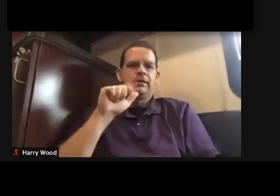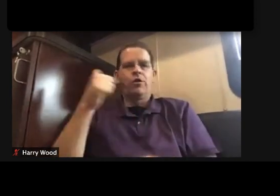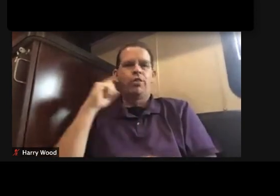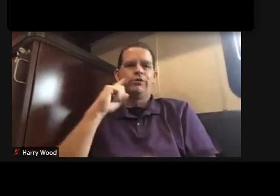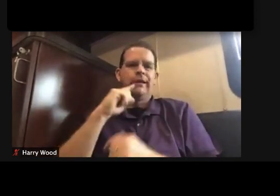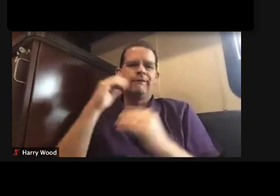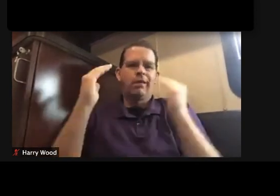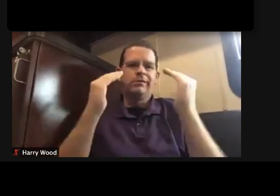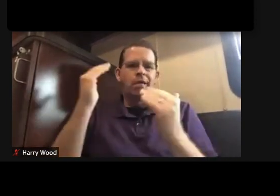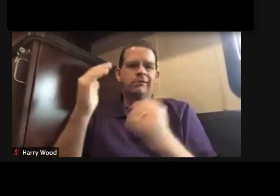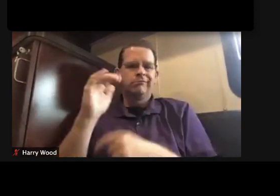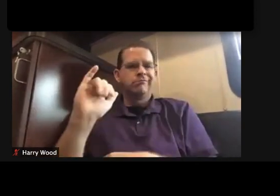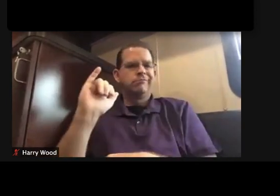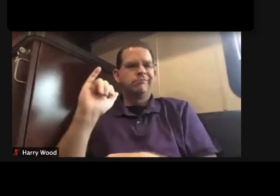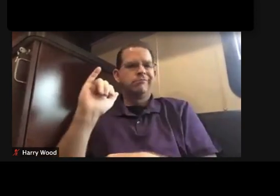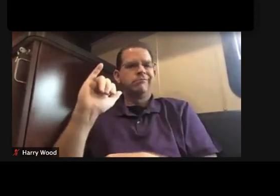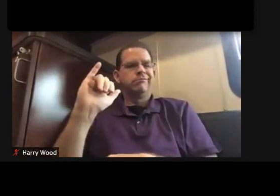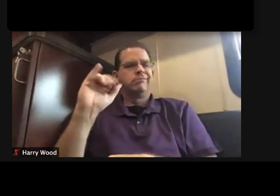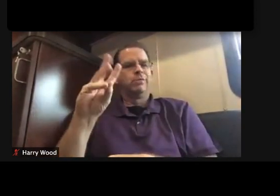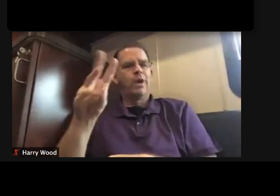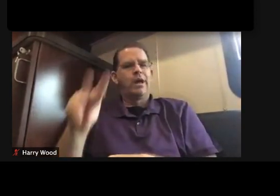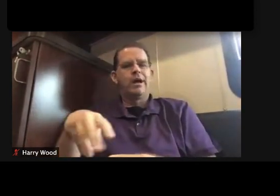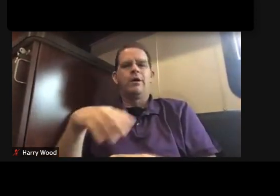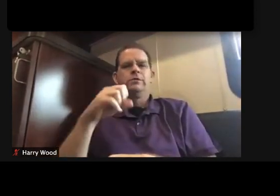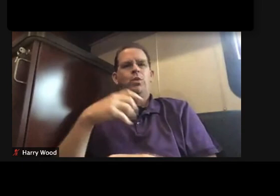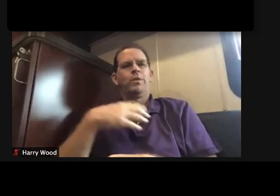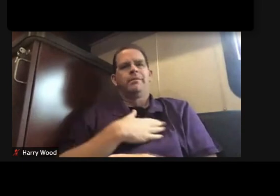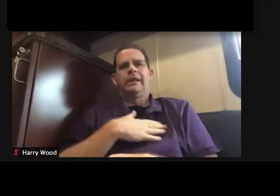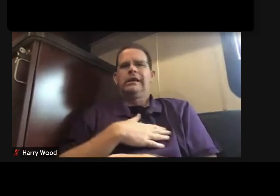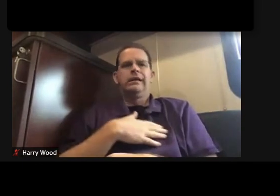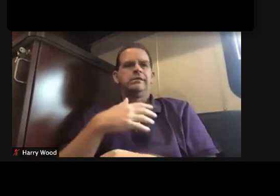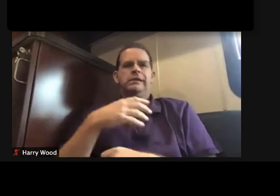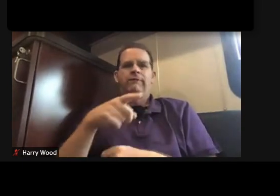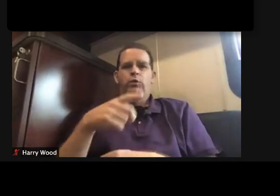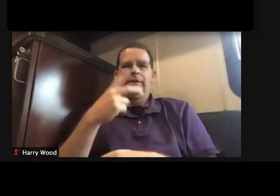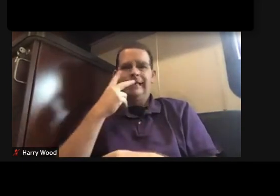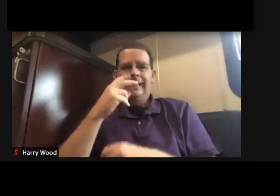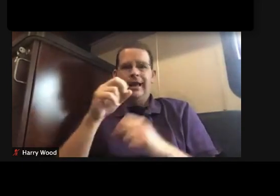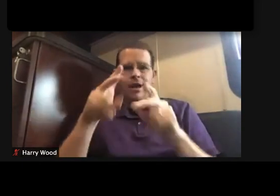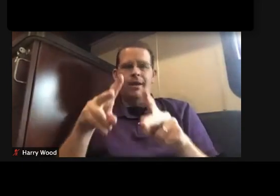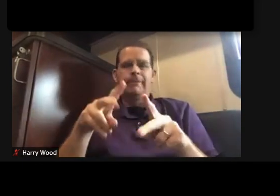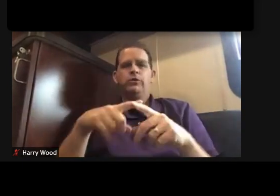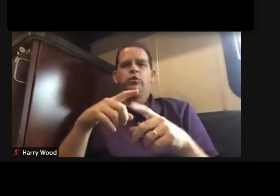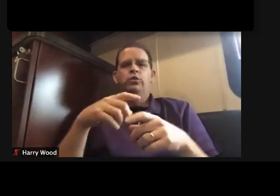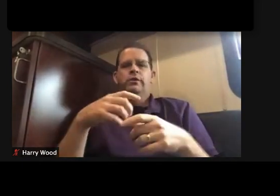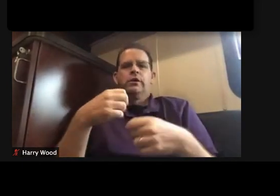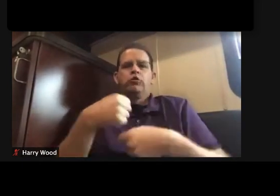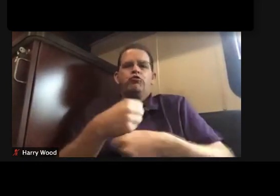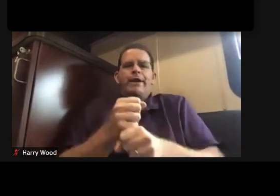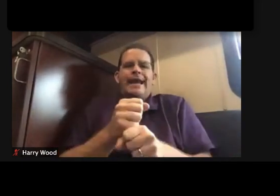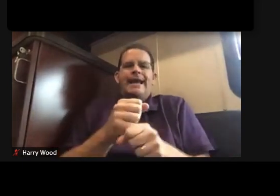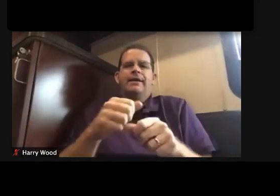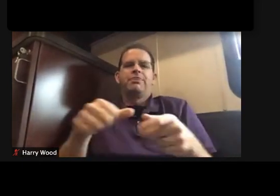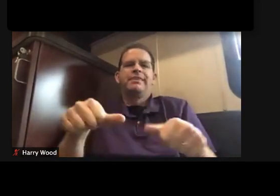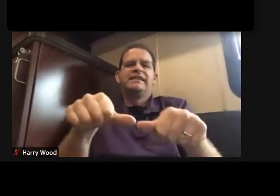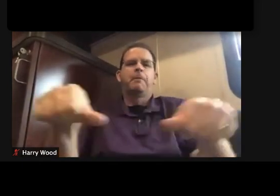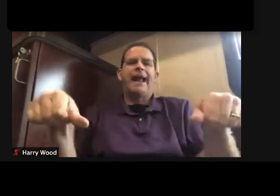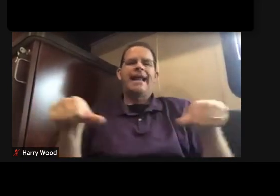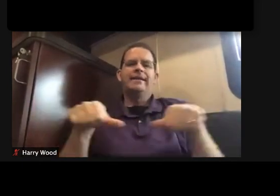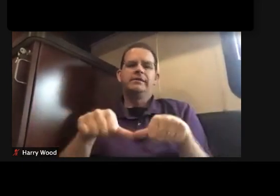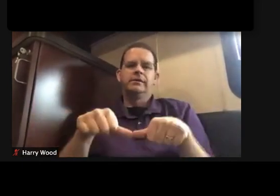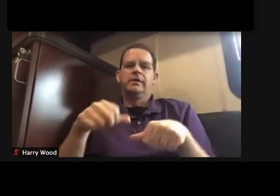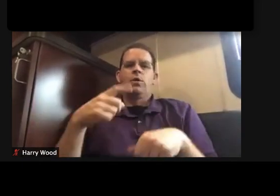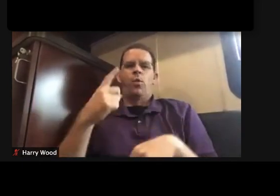finally met another deaf adult. And I'm like, wow. So please, if you see an opportunity to